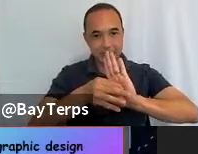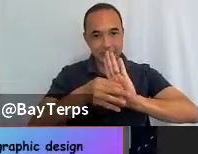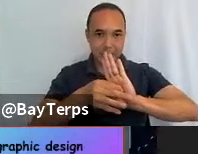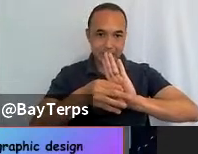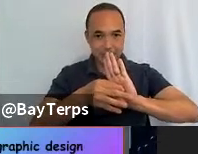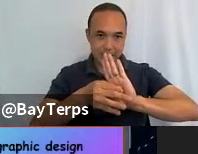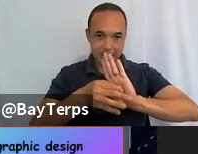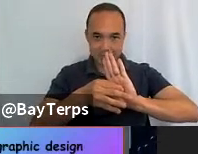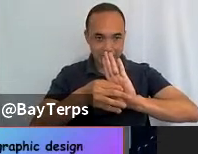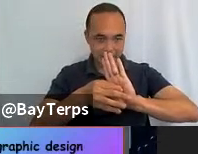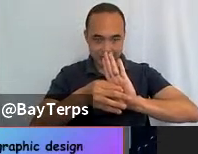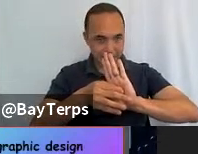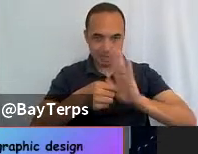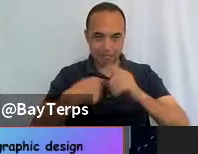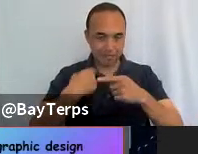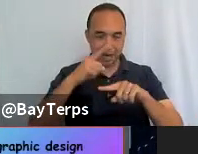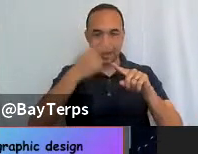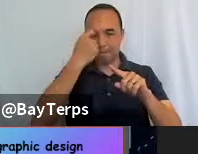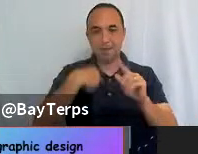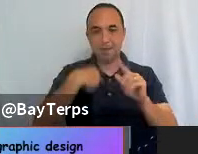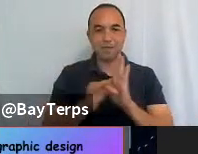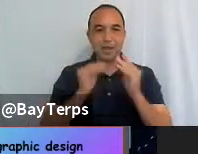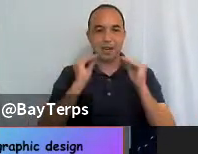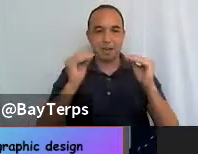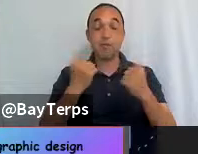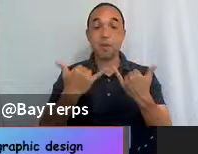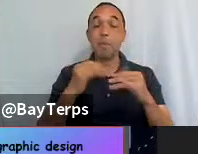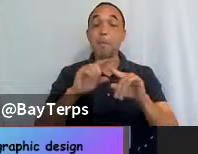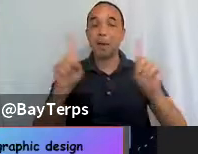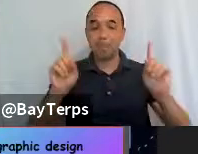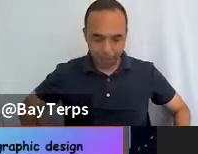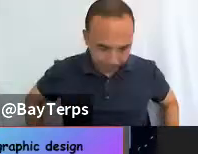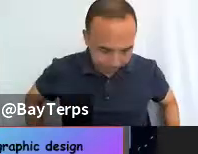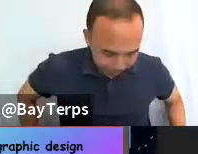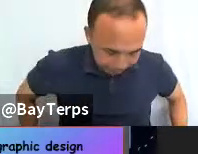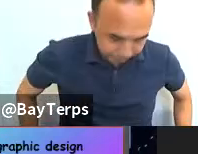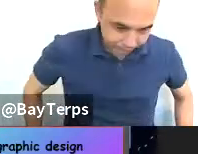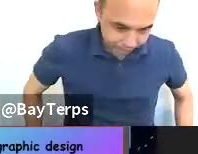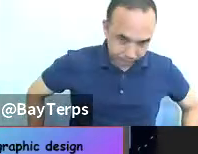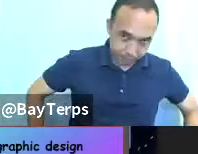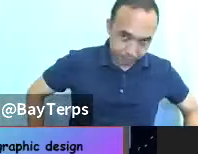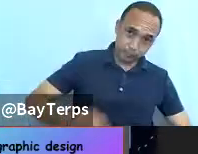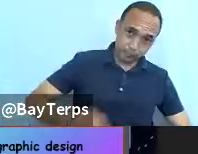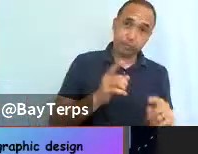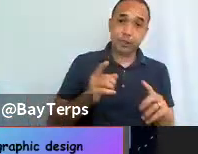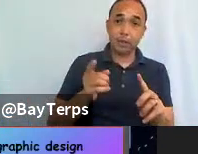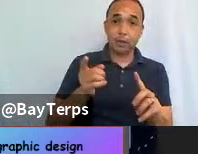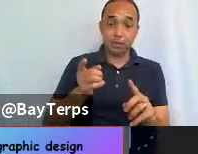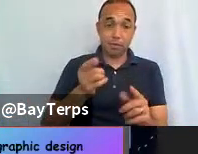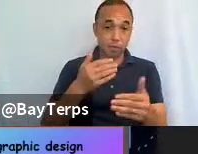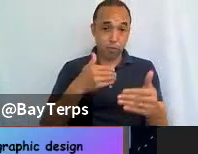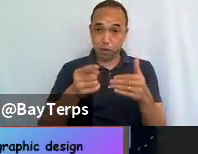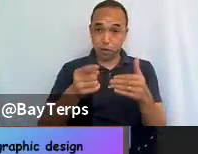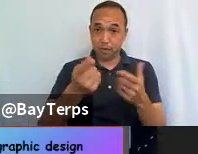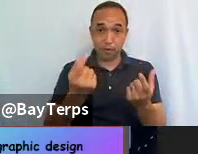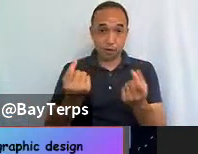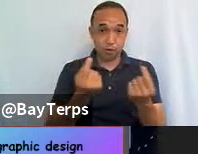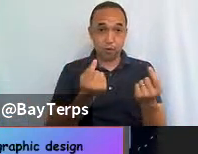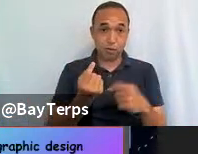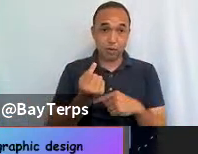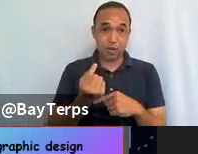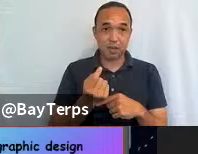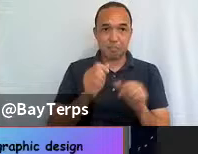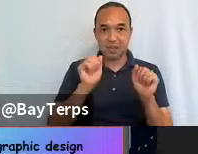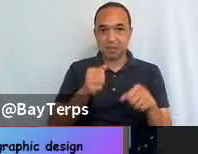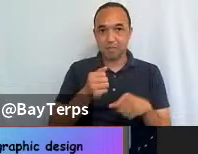I can't do it right now because I don't have anything selected, but those actions that you take, which is a 2 or 3 step